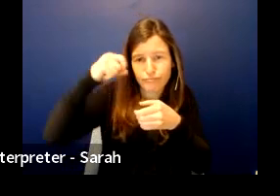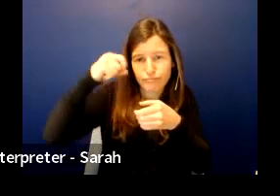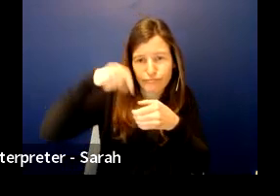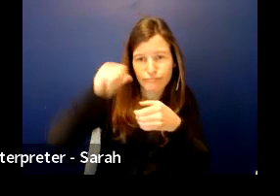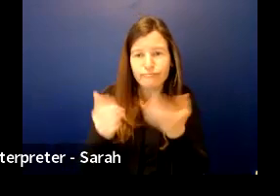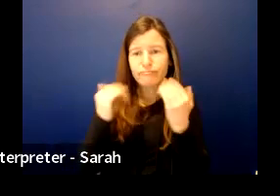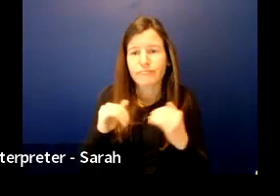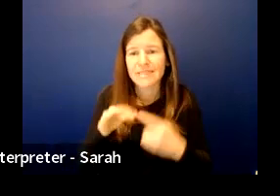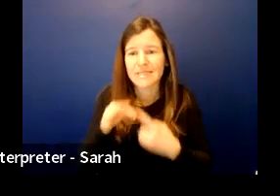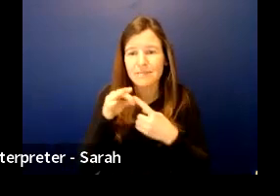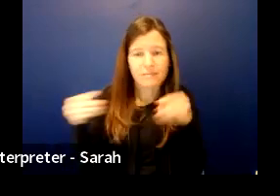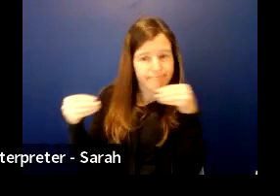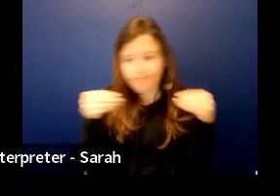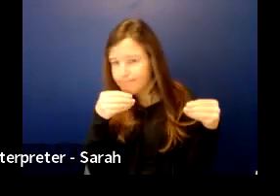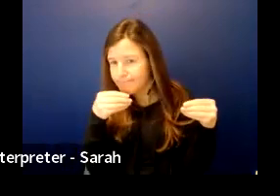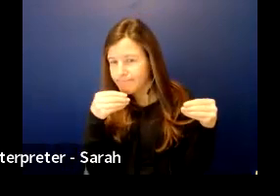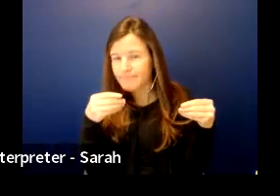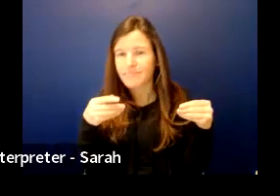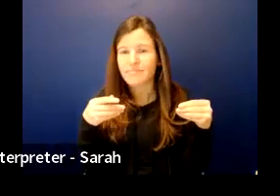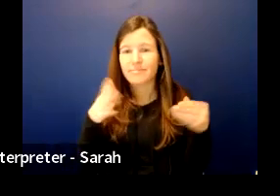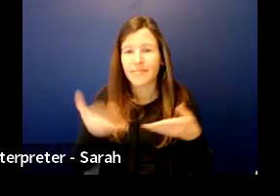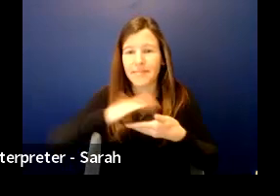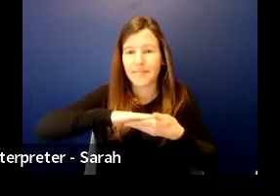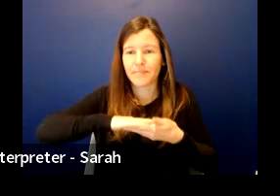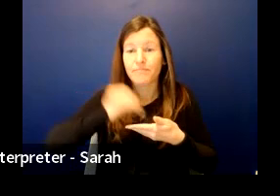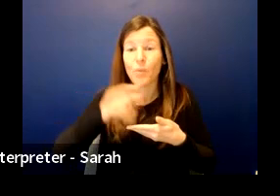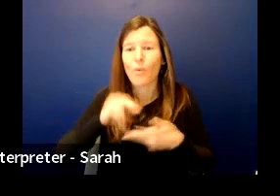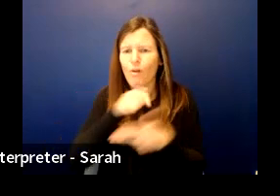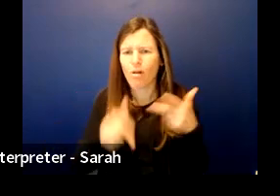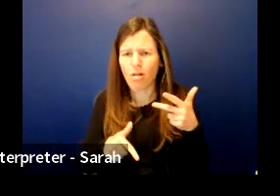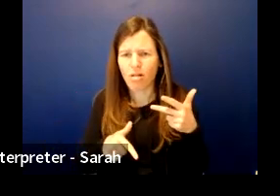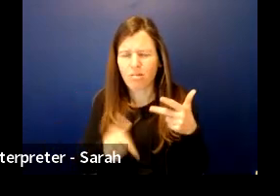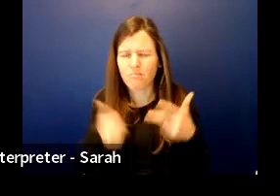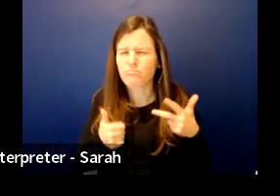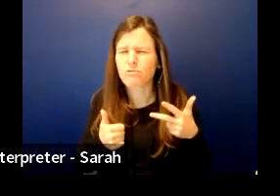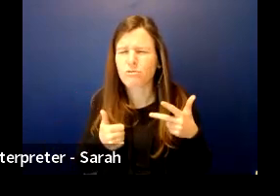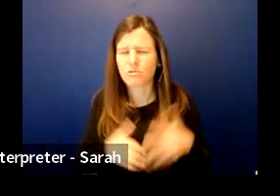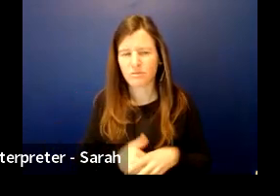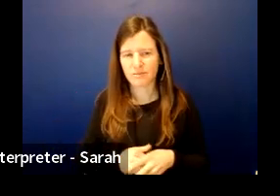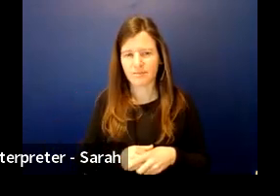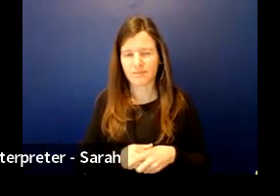special envelopes, or all of the above?